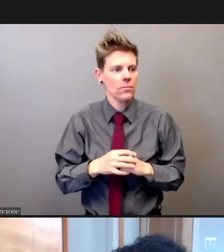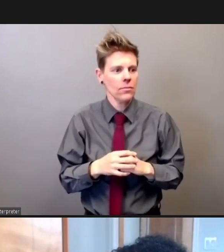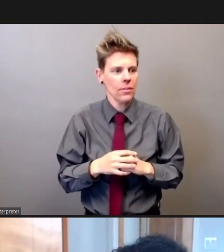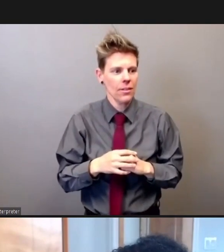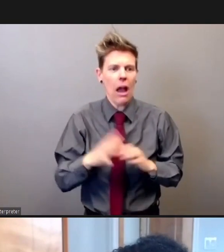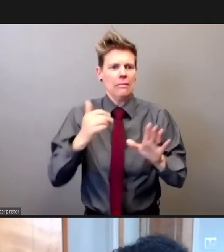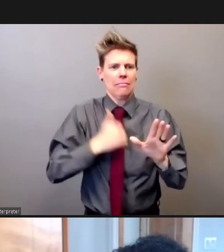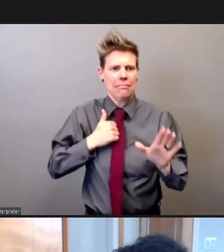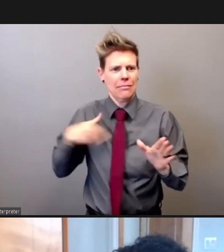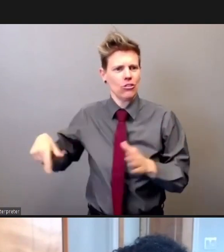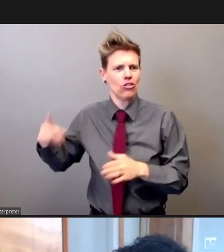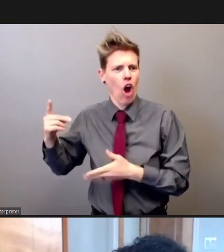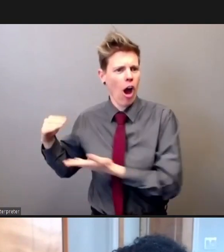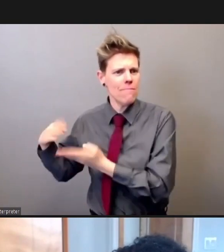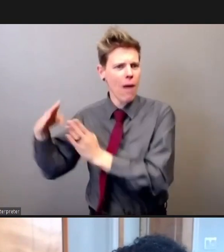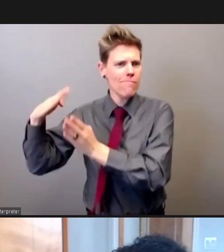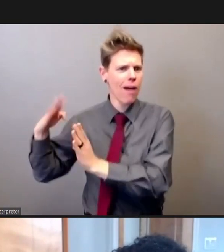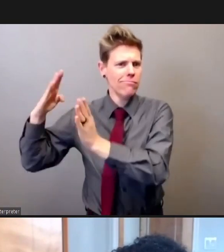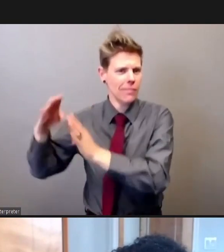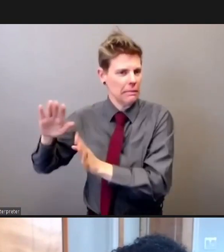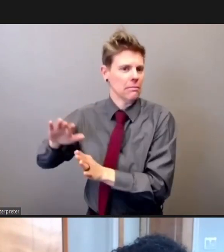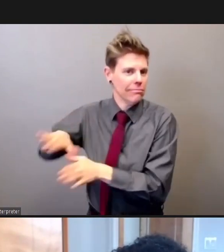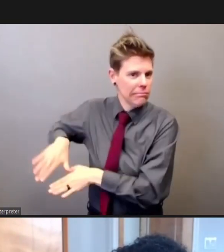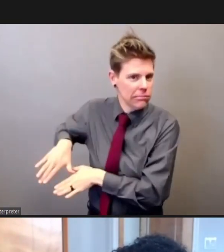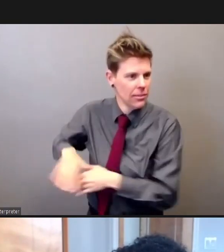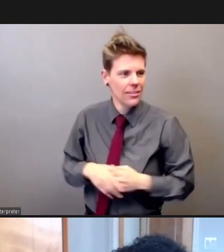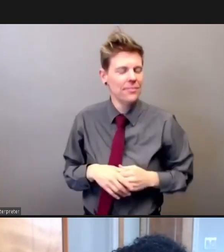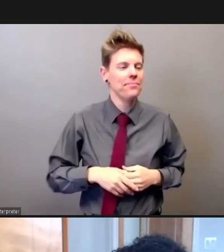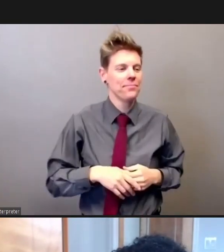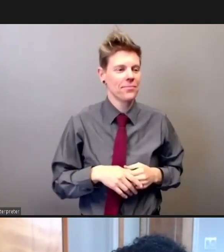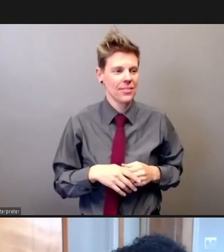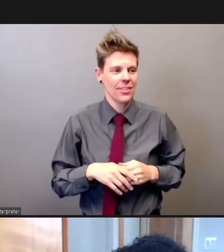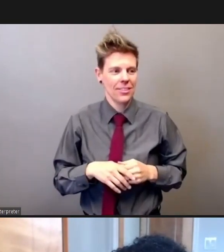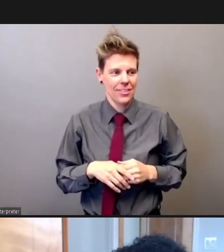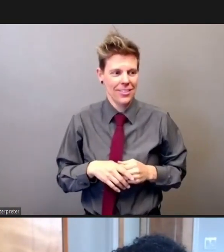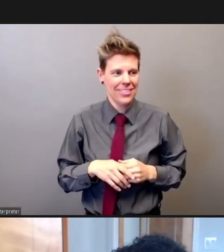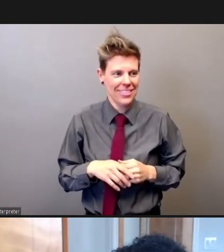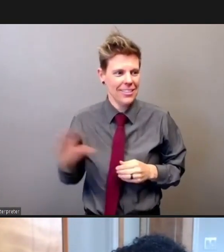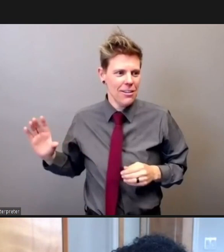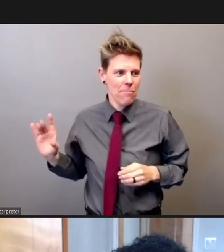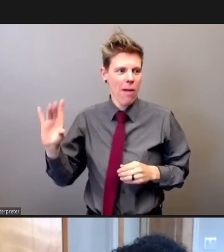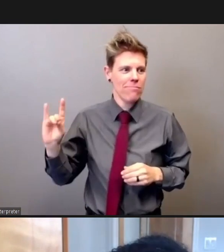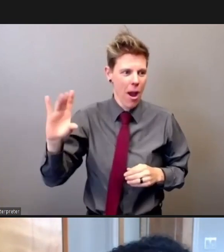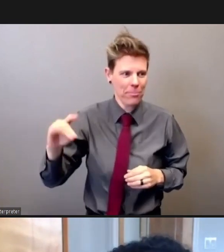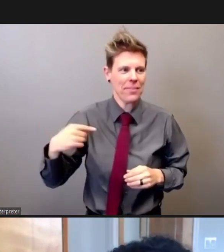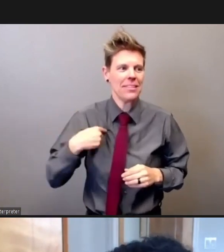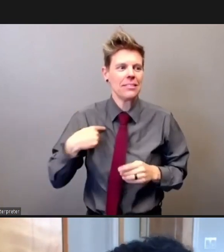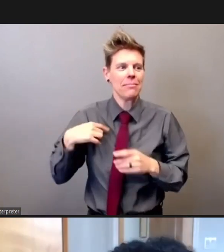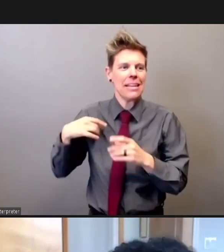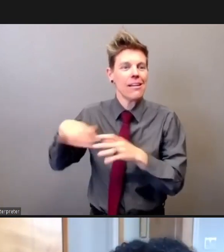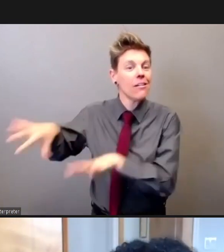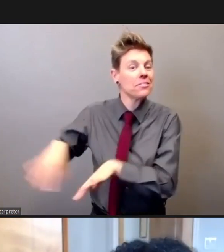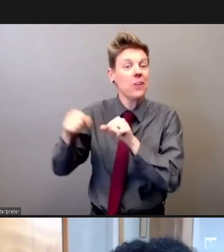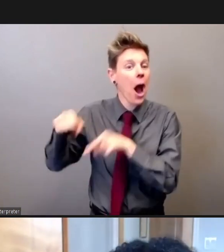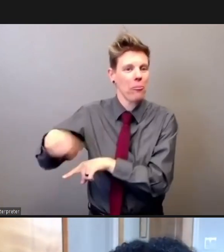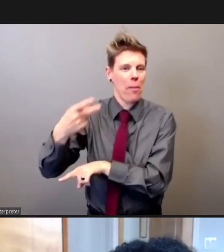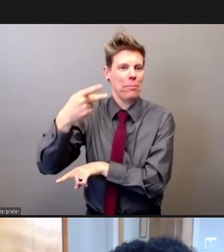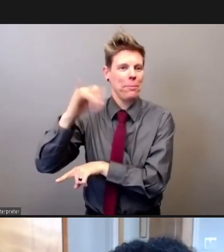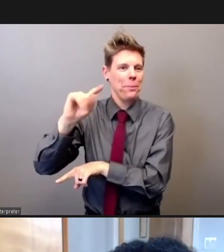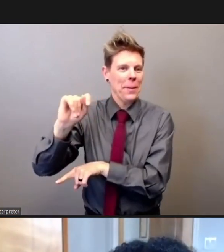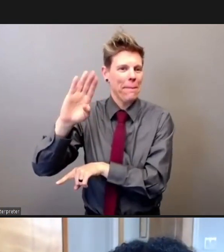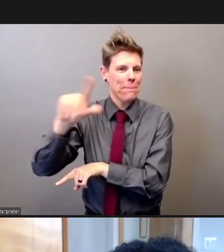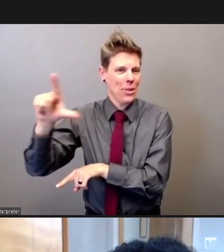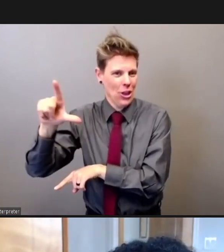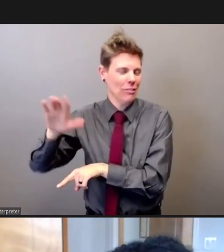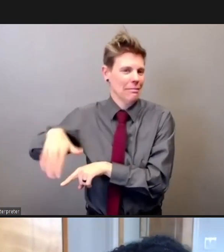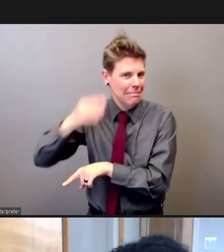you. That's right. She says hi, adopt a pit bull. I'm all about it. Excellent. Hey, a